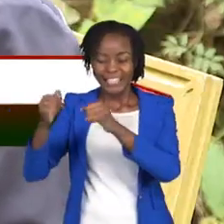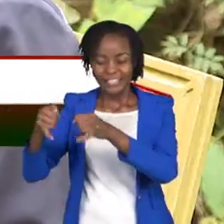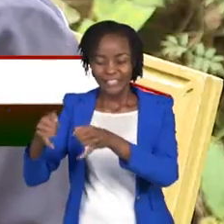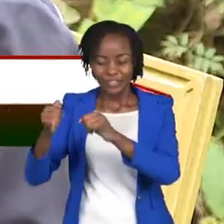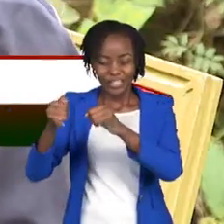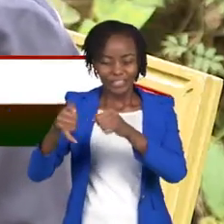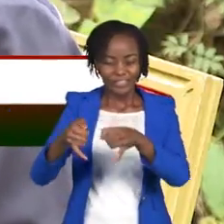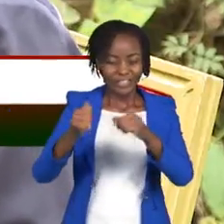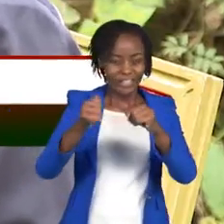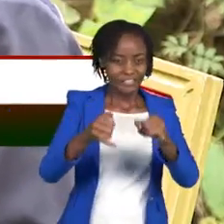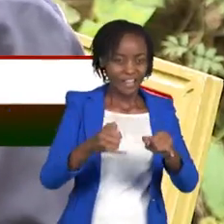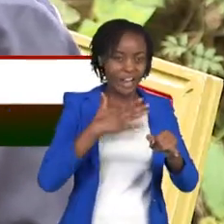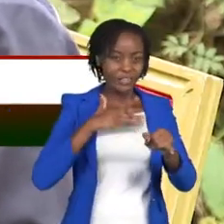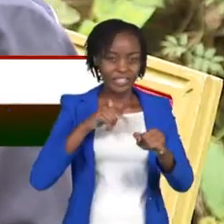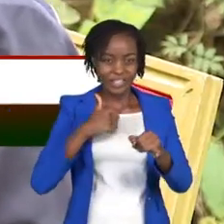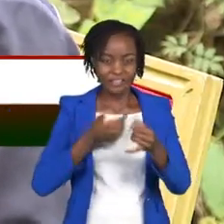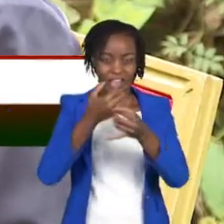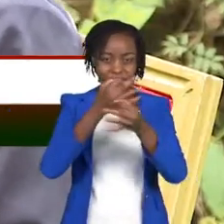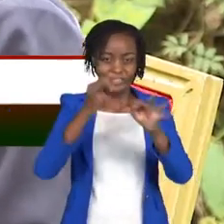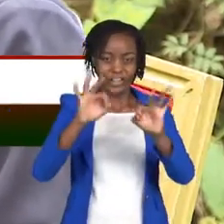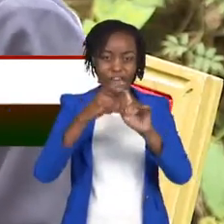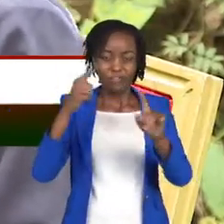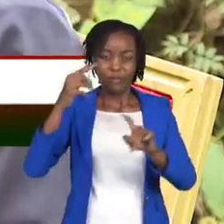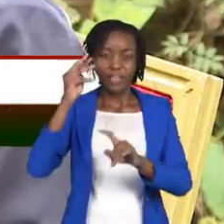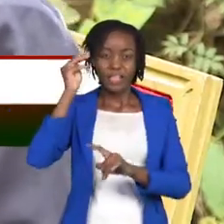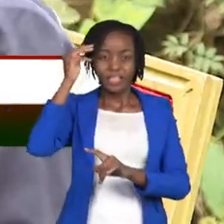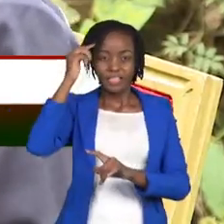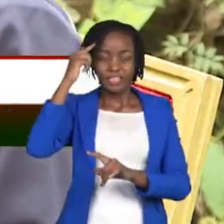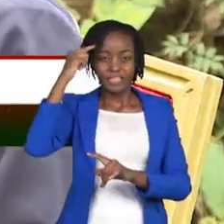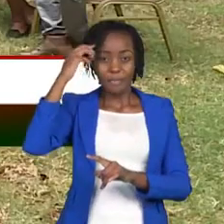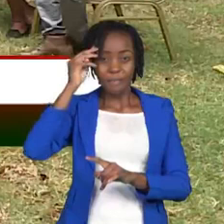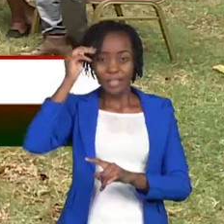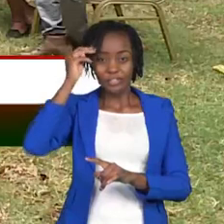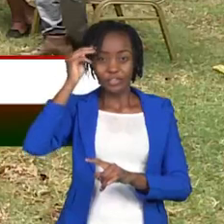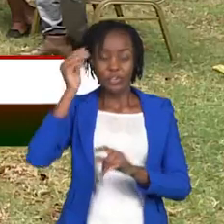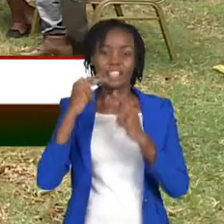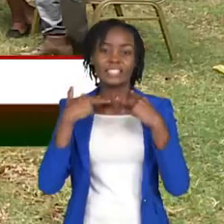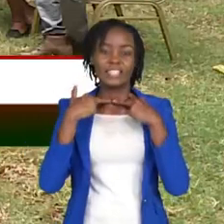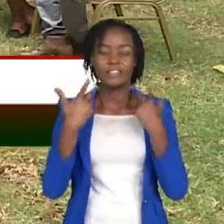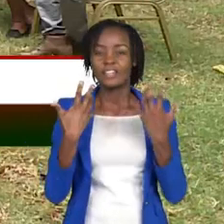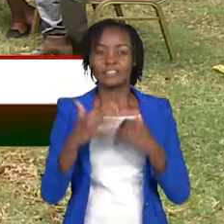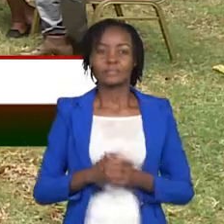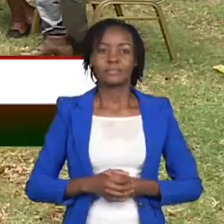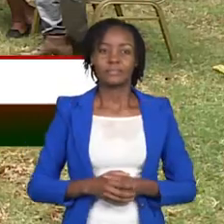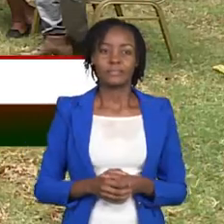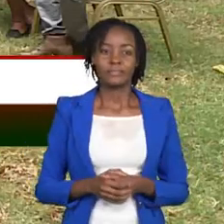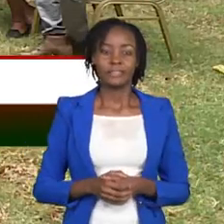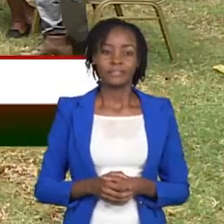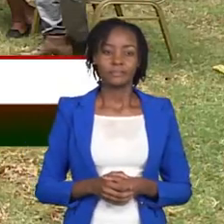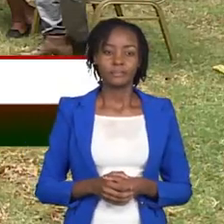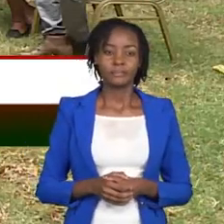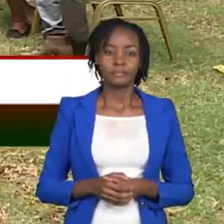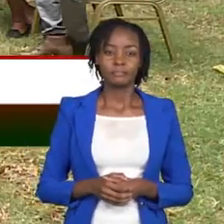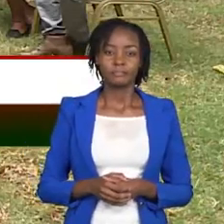we are freeing ourselves from the mental slavery that Bob Marley talked about. Initially, who you